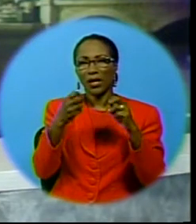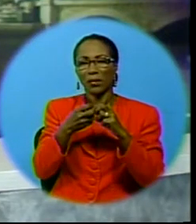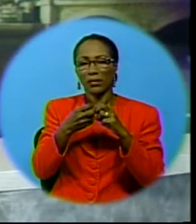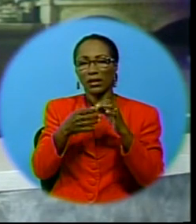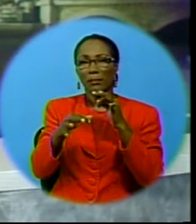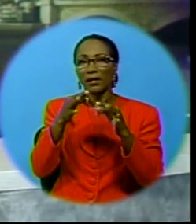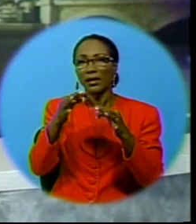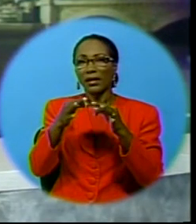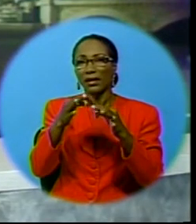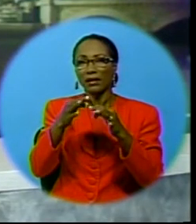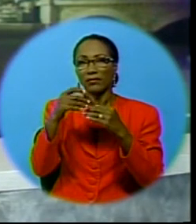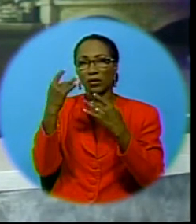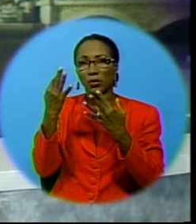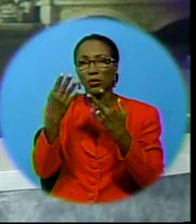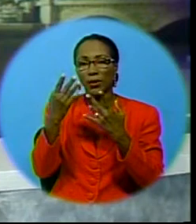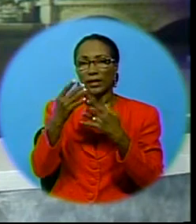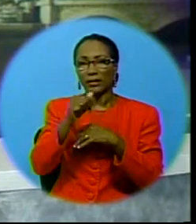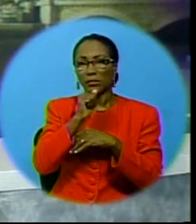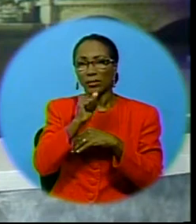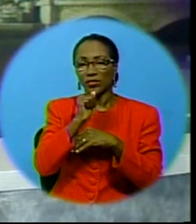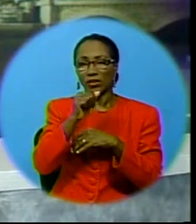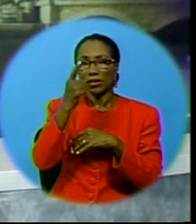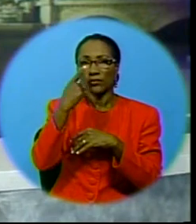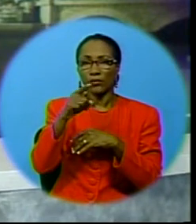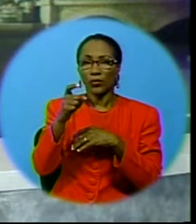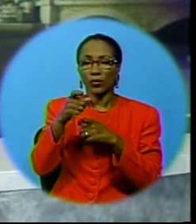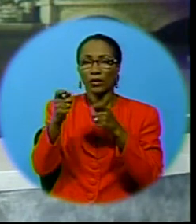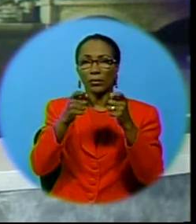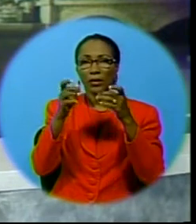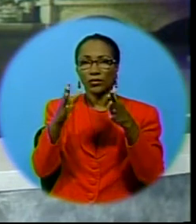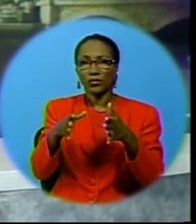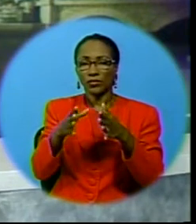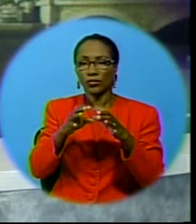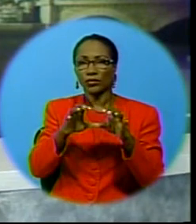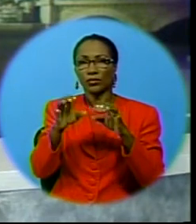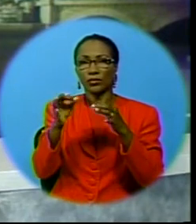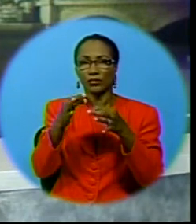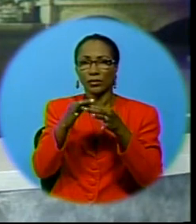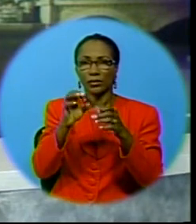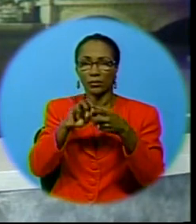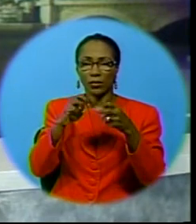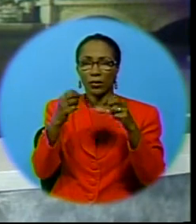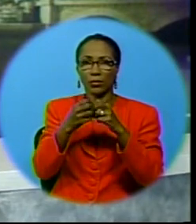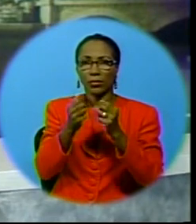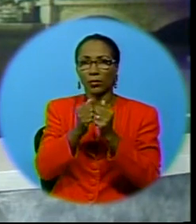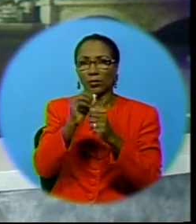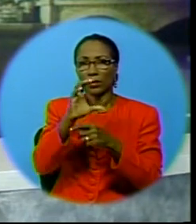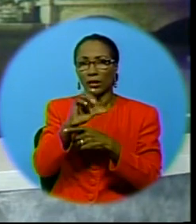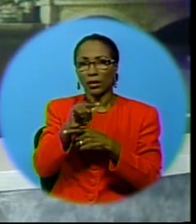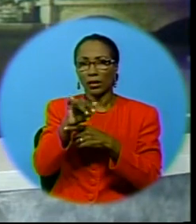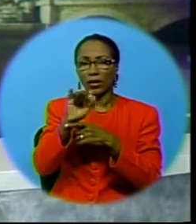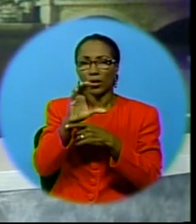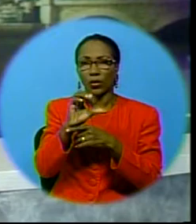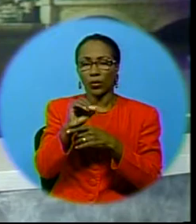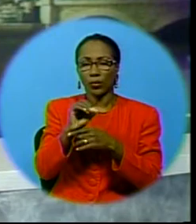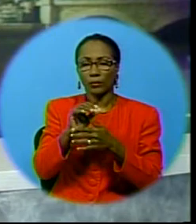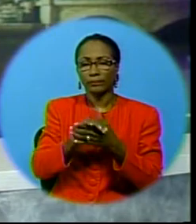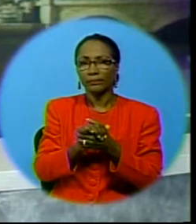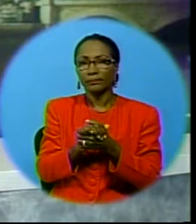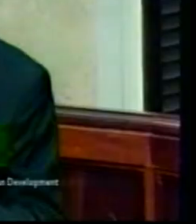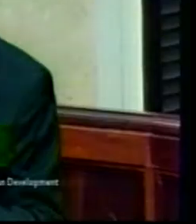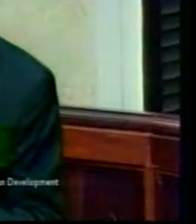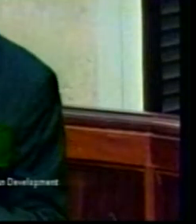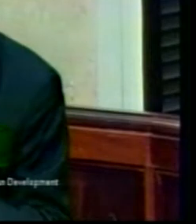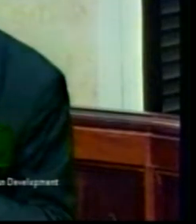payment to pensioners from the National Insurance Scheme, the Prime Minister says the problem should be partially resolved by the end of next week.